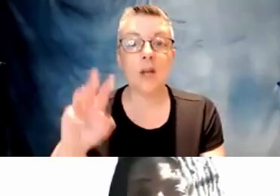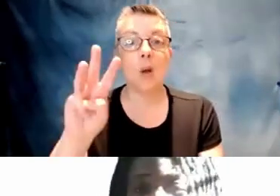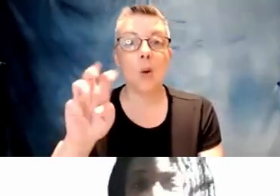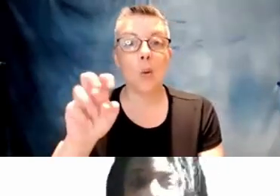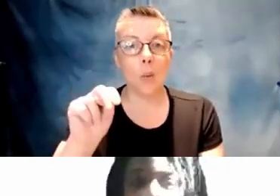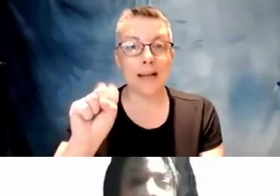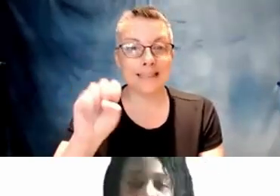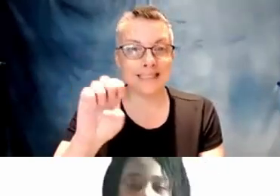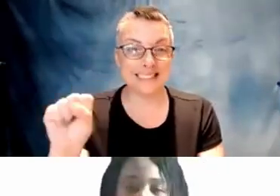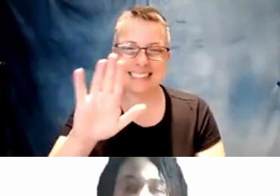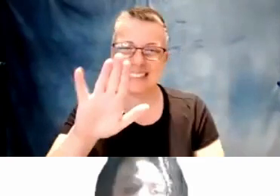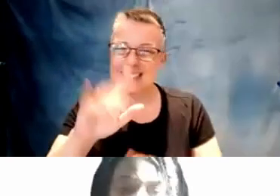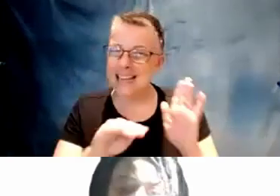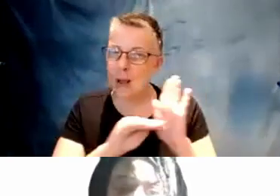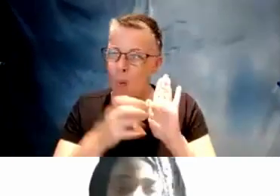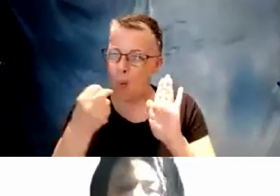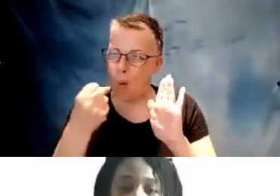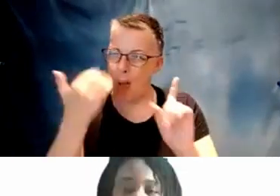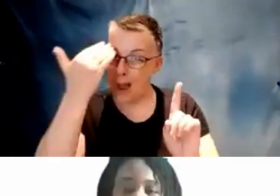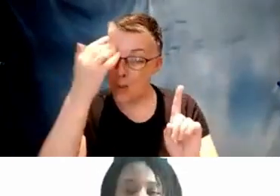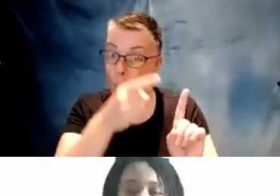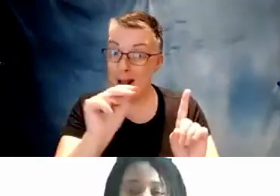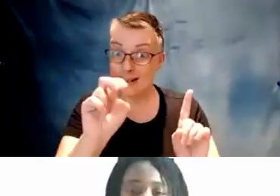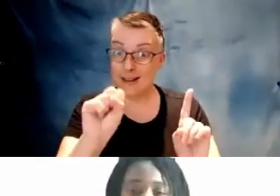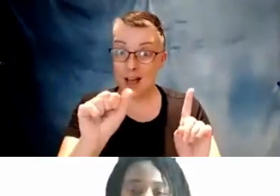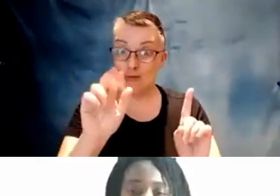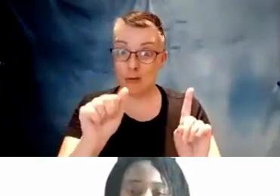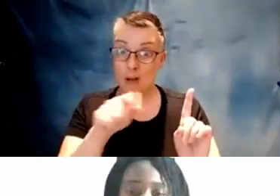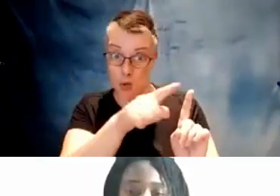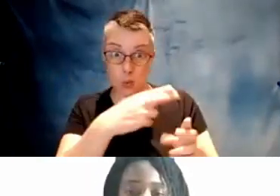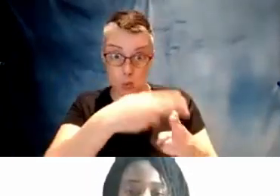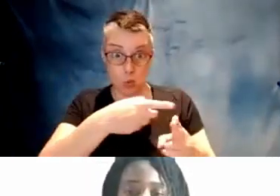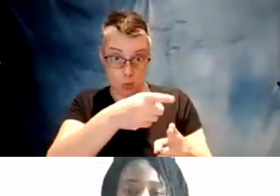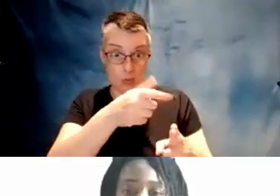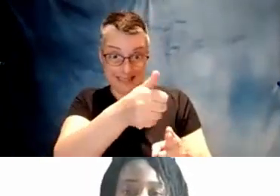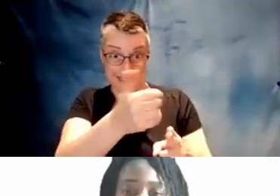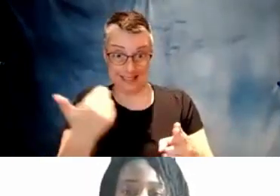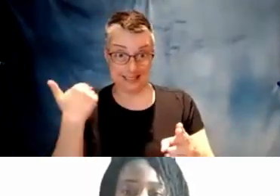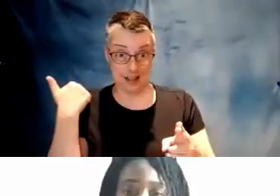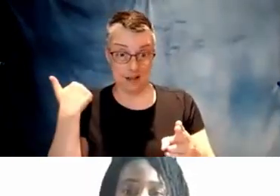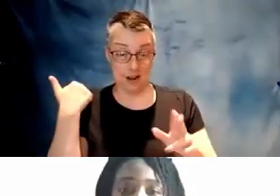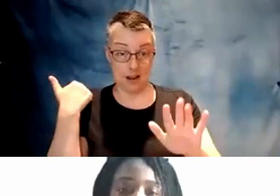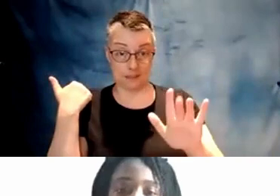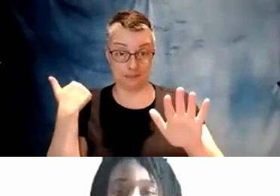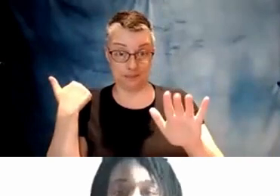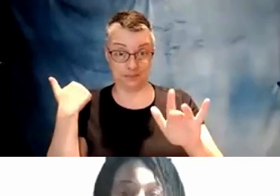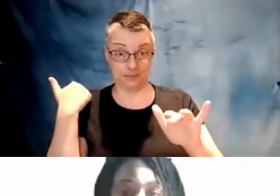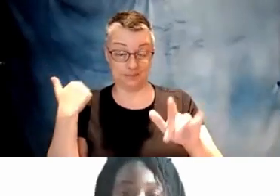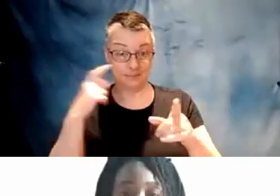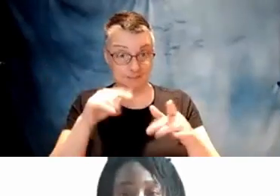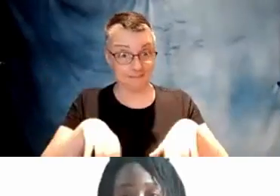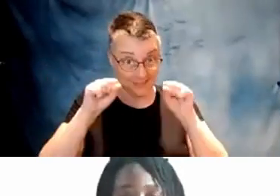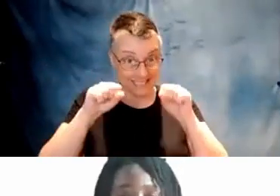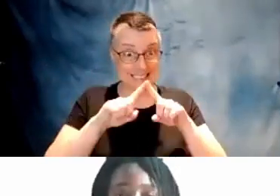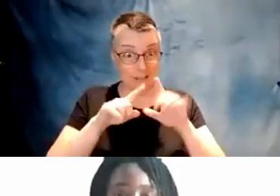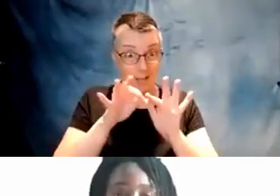Before we move on to the next question, I know, Nazra, you mentioned that you were a former, you taken different languages before.